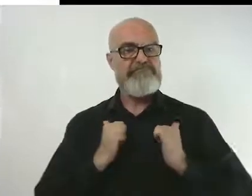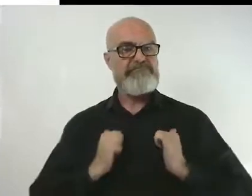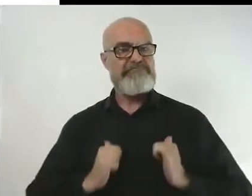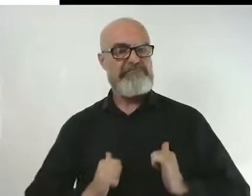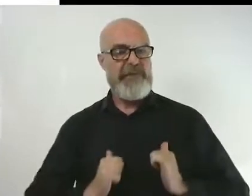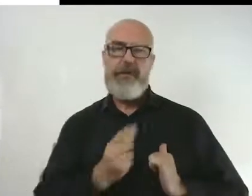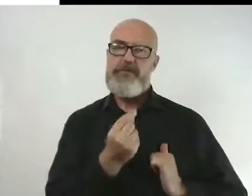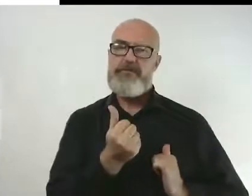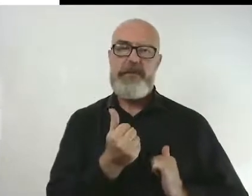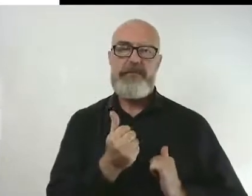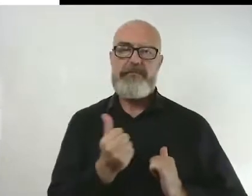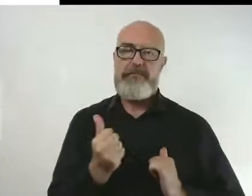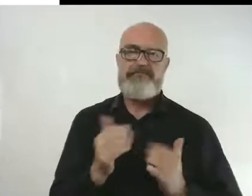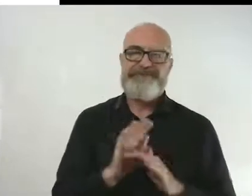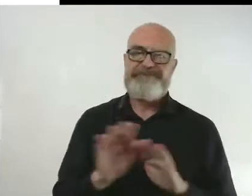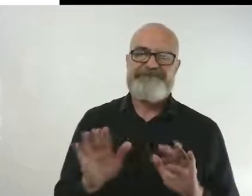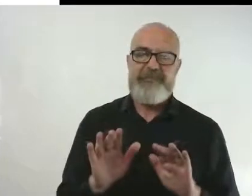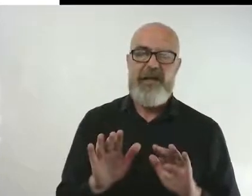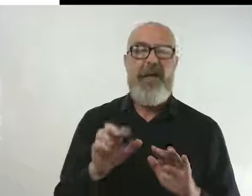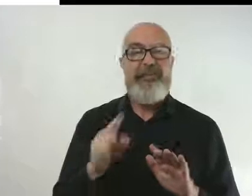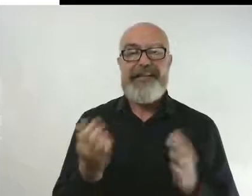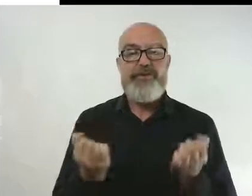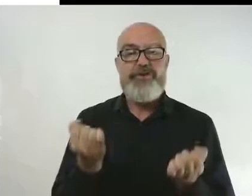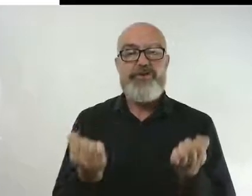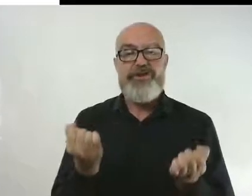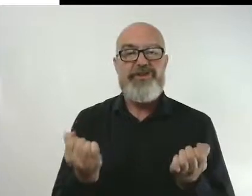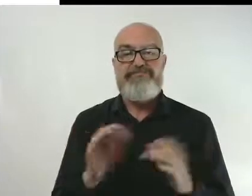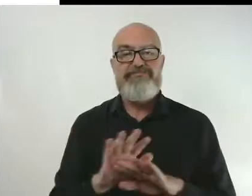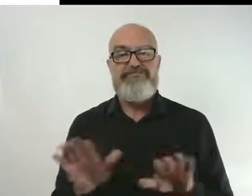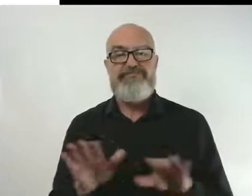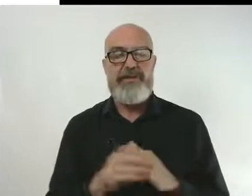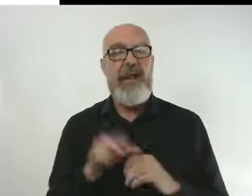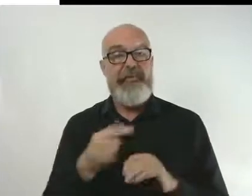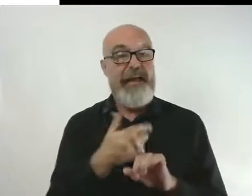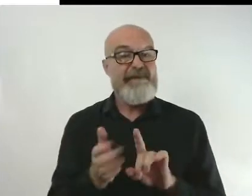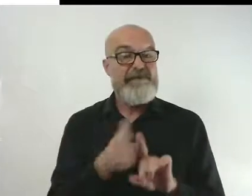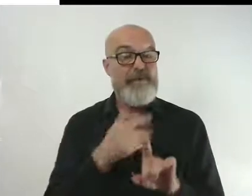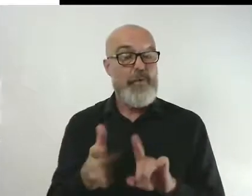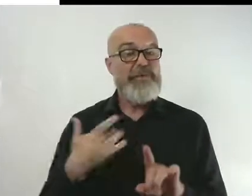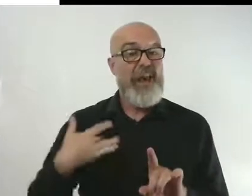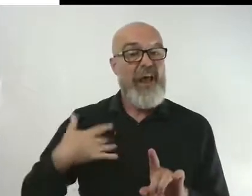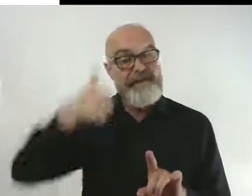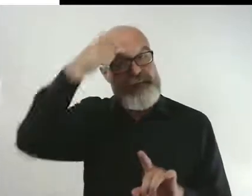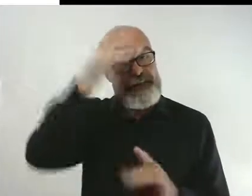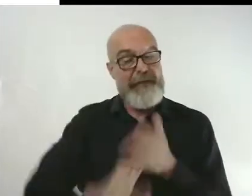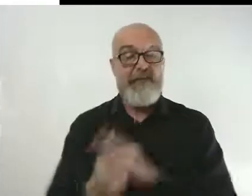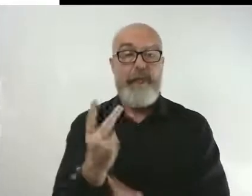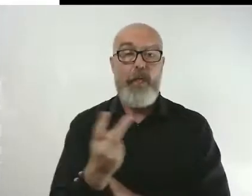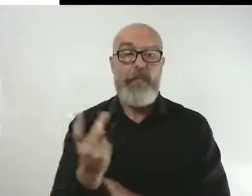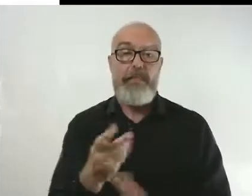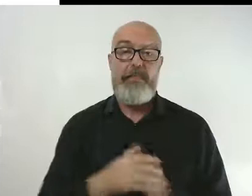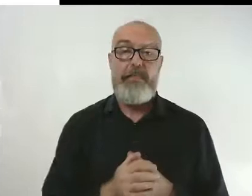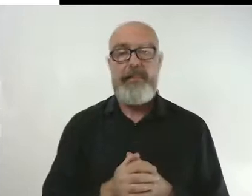of people are more privileged than others, which creates injustice and disadvantage that